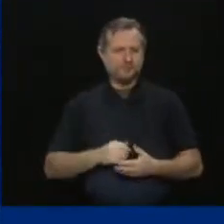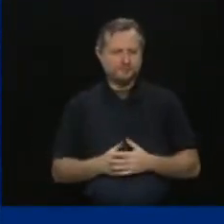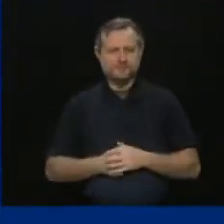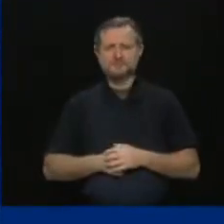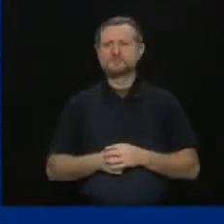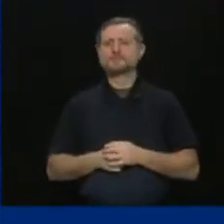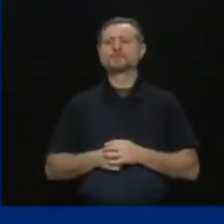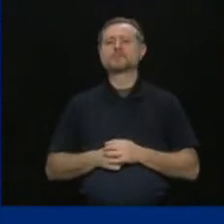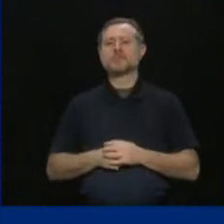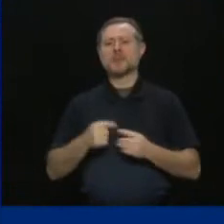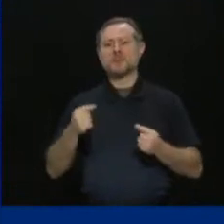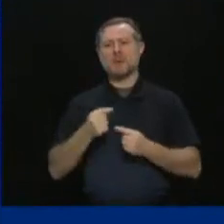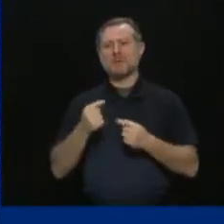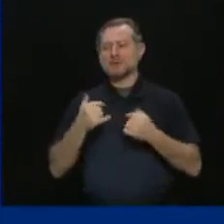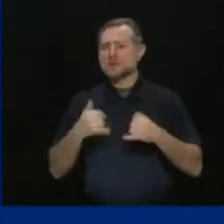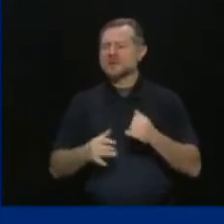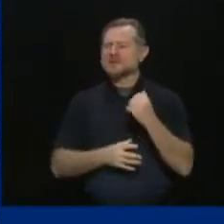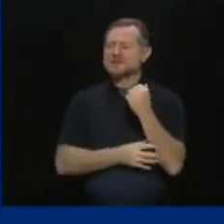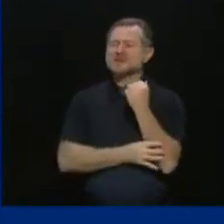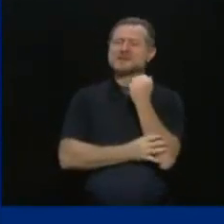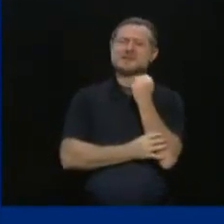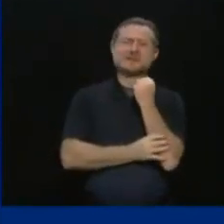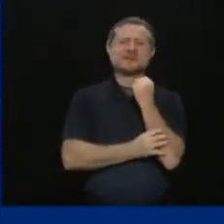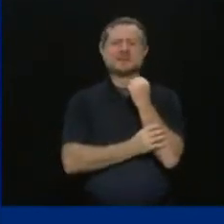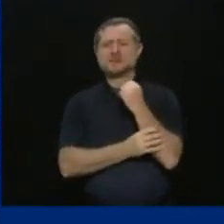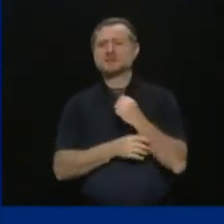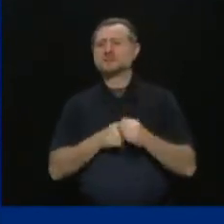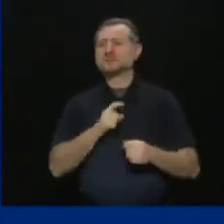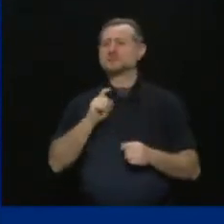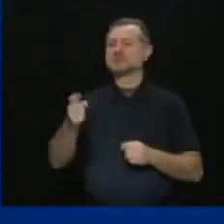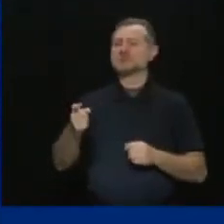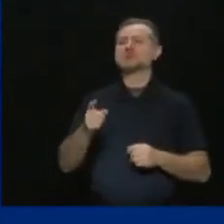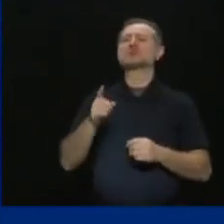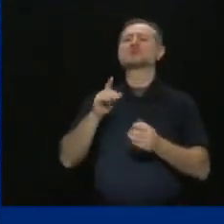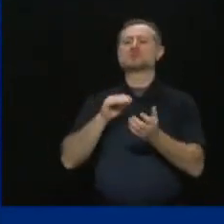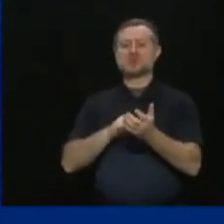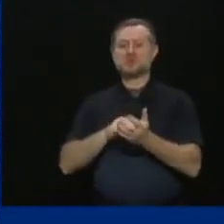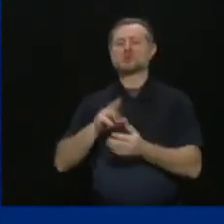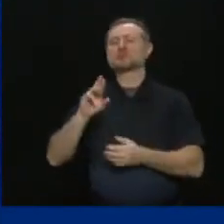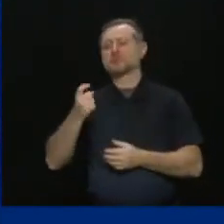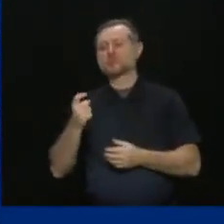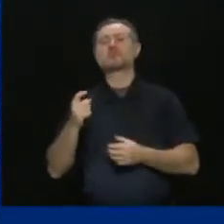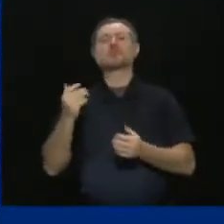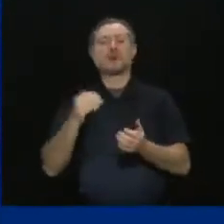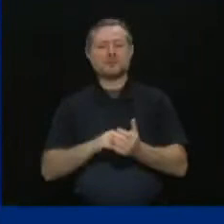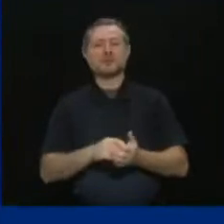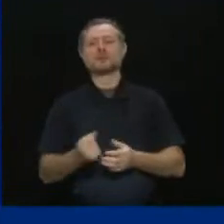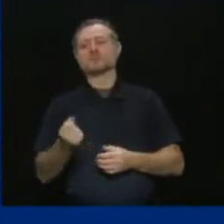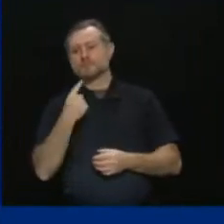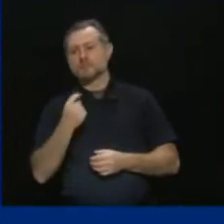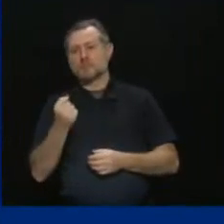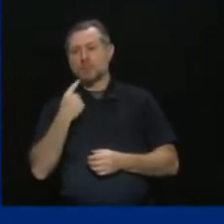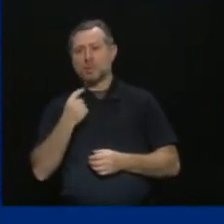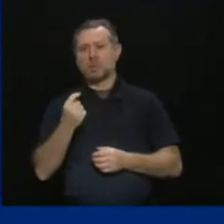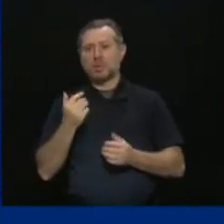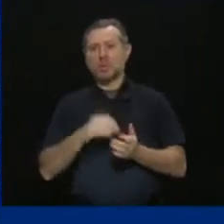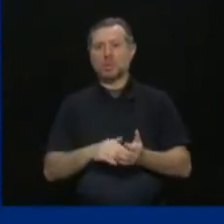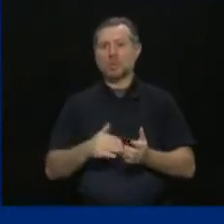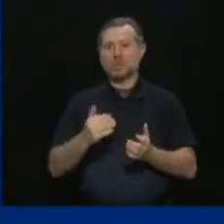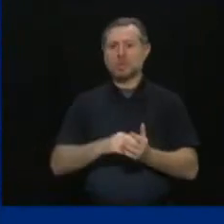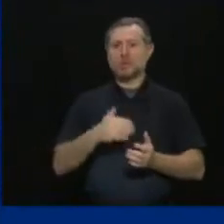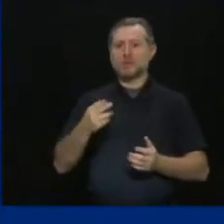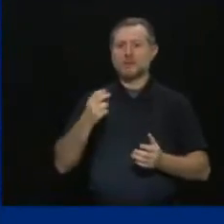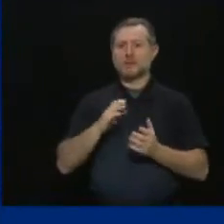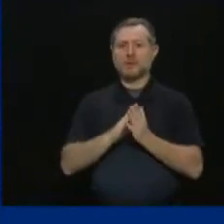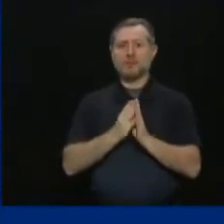The pain continues. Another prescription continues. The next thing we know, he's developed an addiction, and